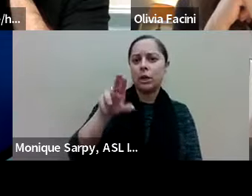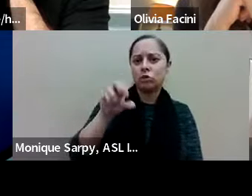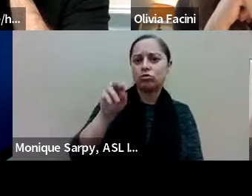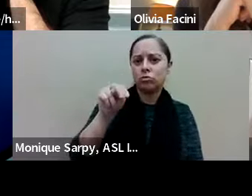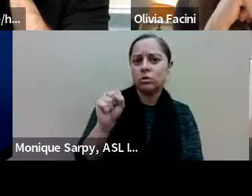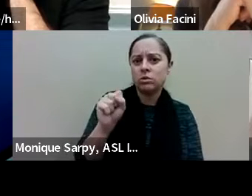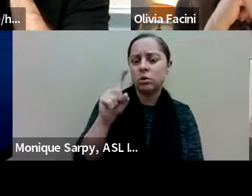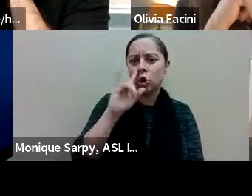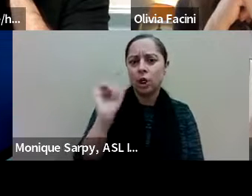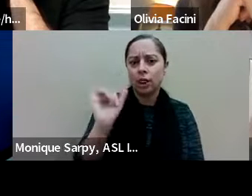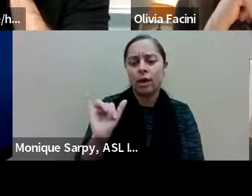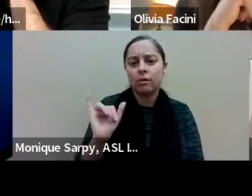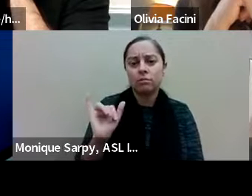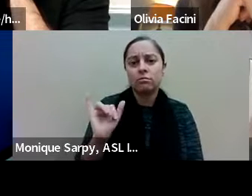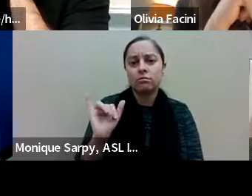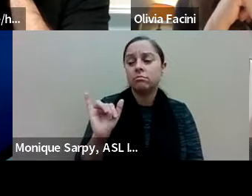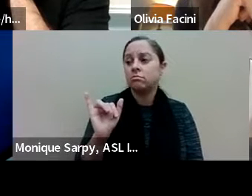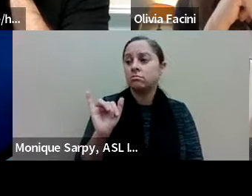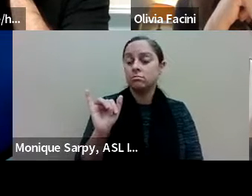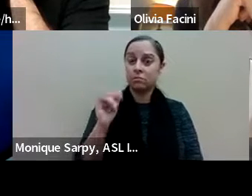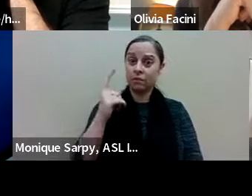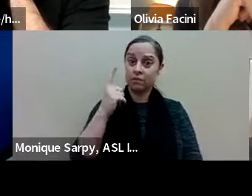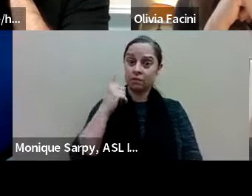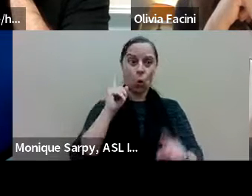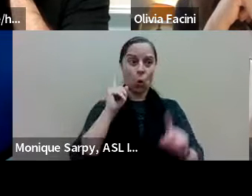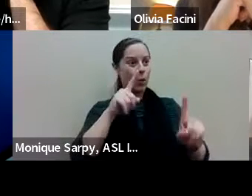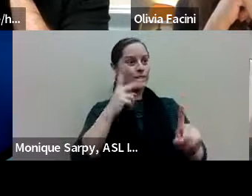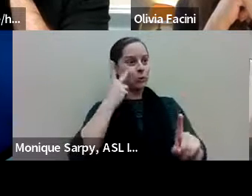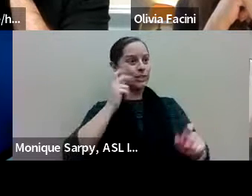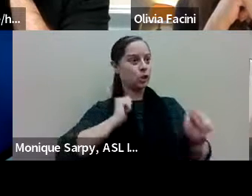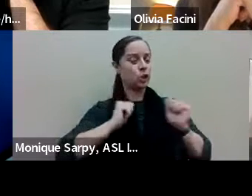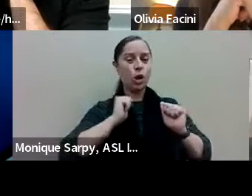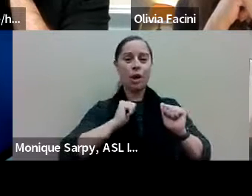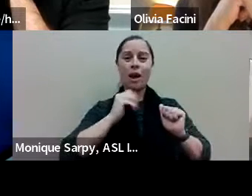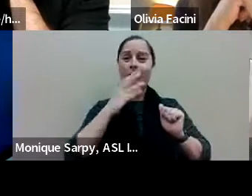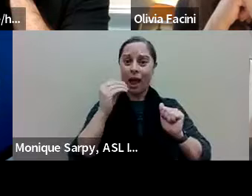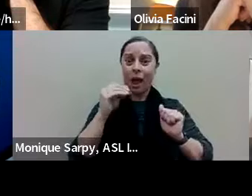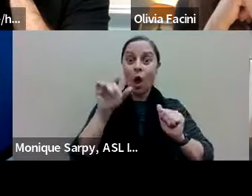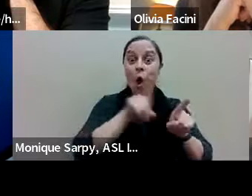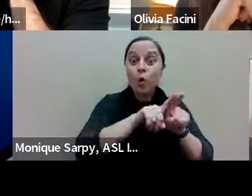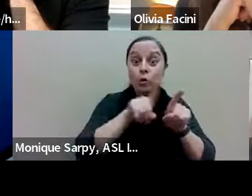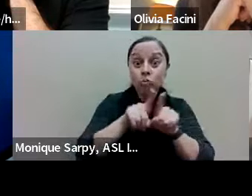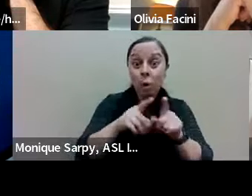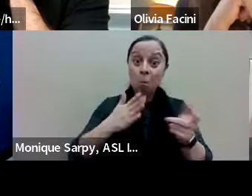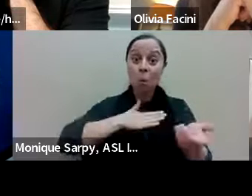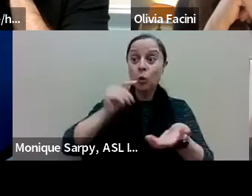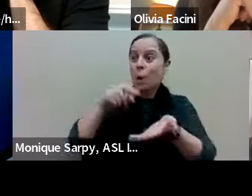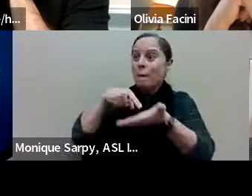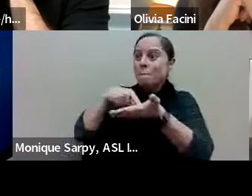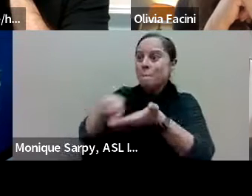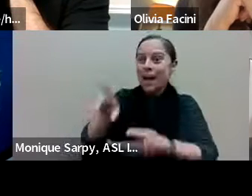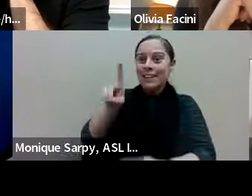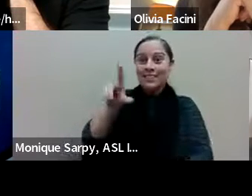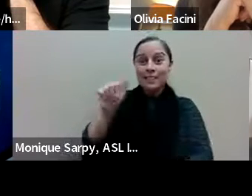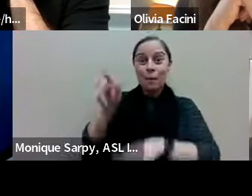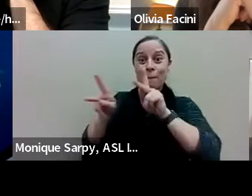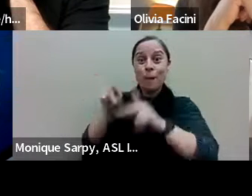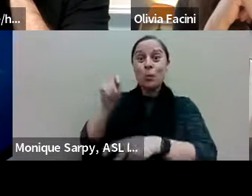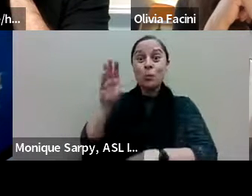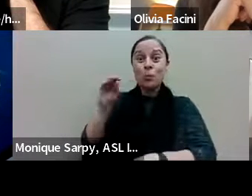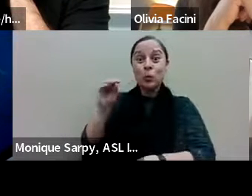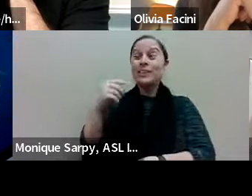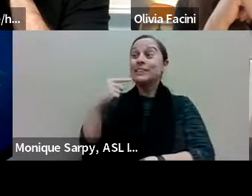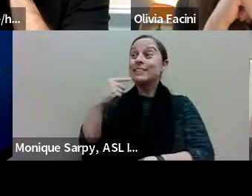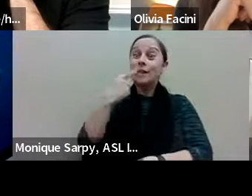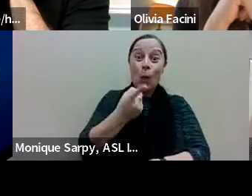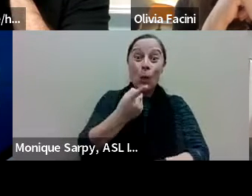are going to see your shows, but also, you know, pay some disabled people to come in and tell you themselves what their experiences